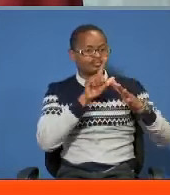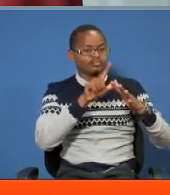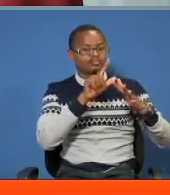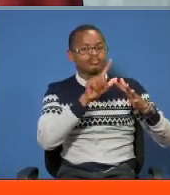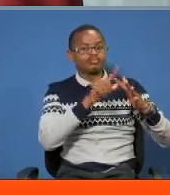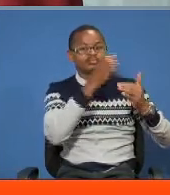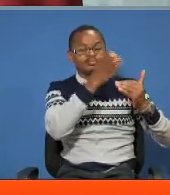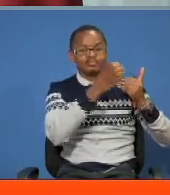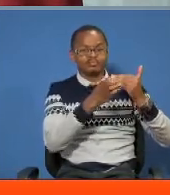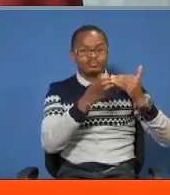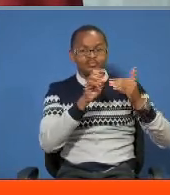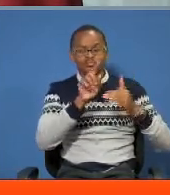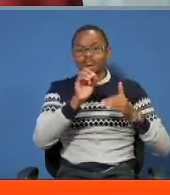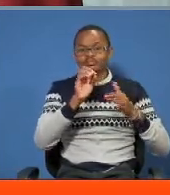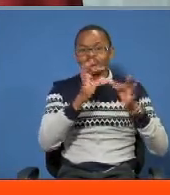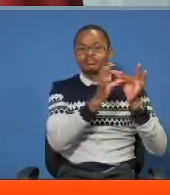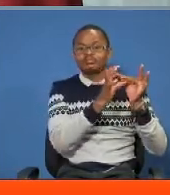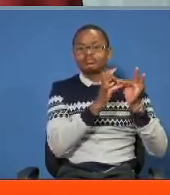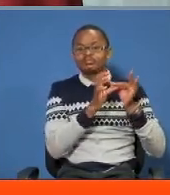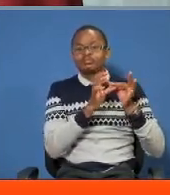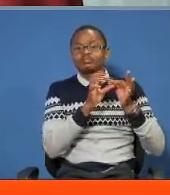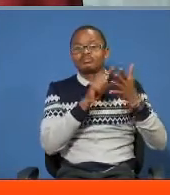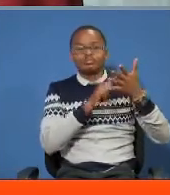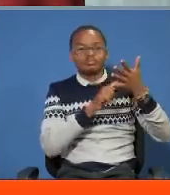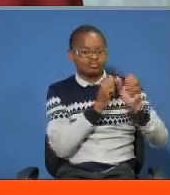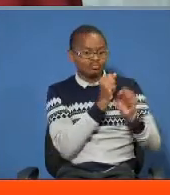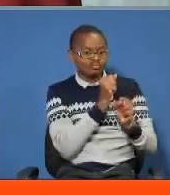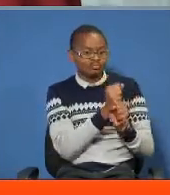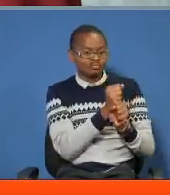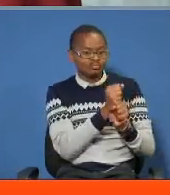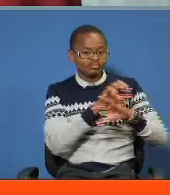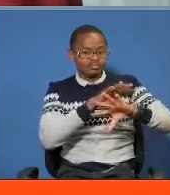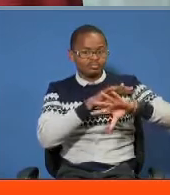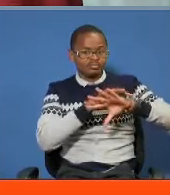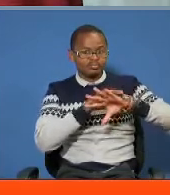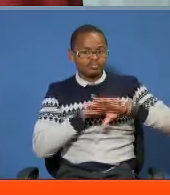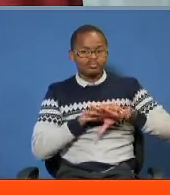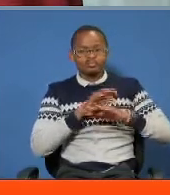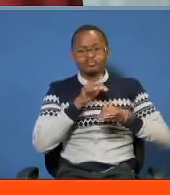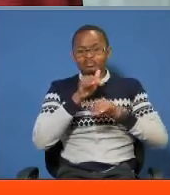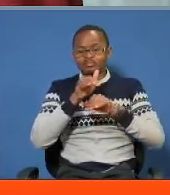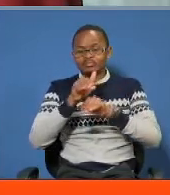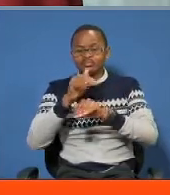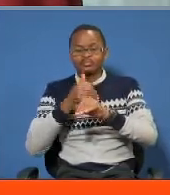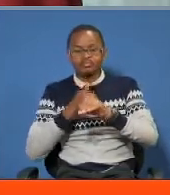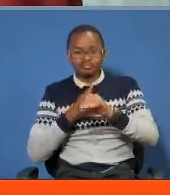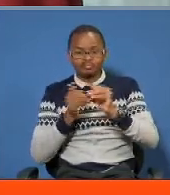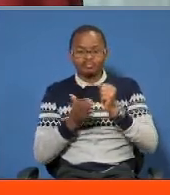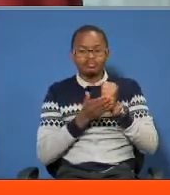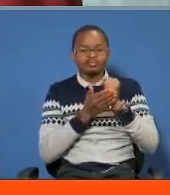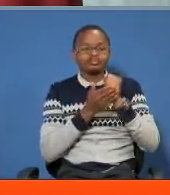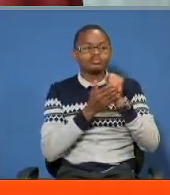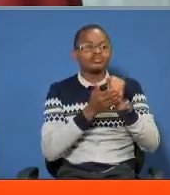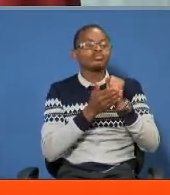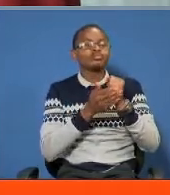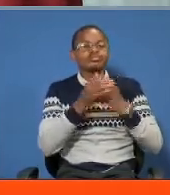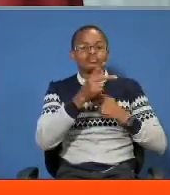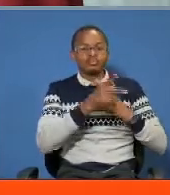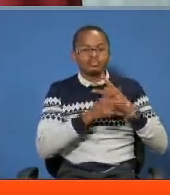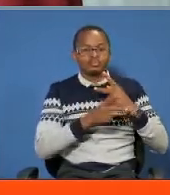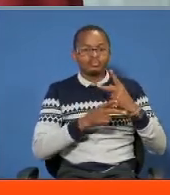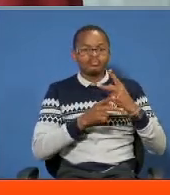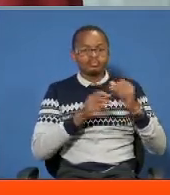in, and some algorithms help you to link. This one might work with this one. You receive an alert. You follow through. We help build the